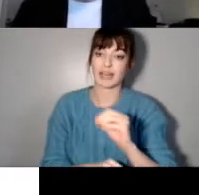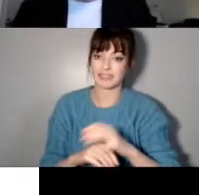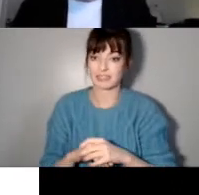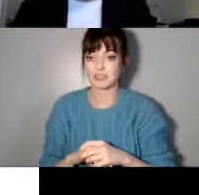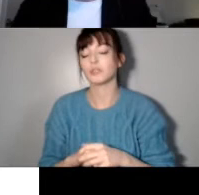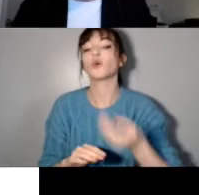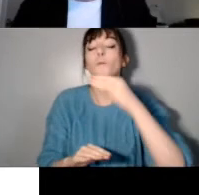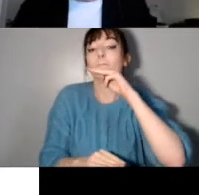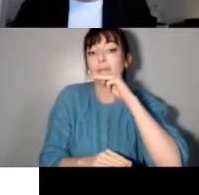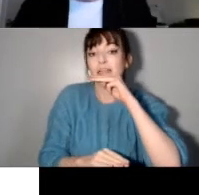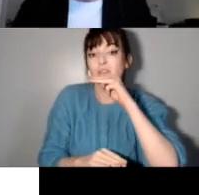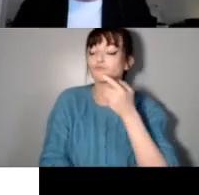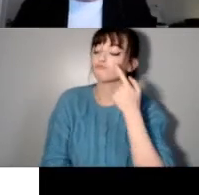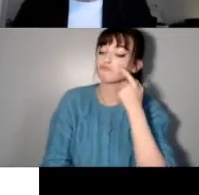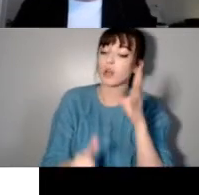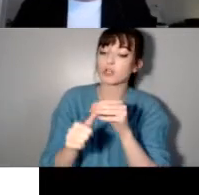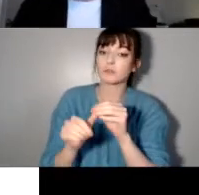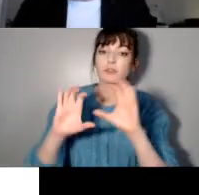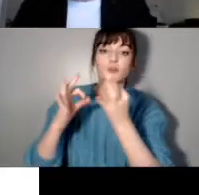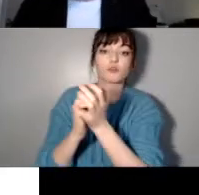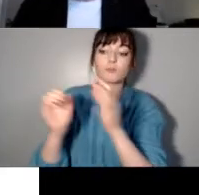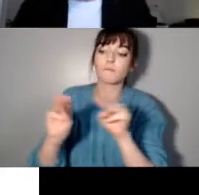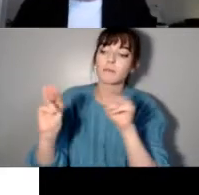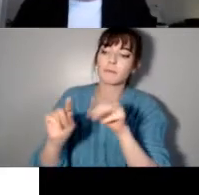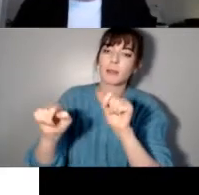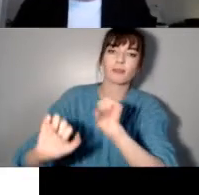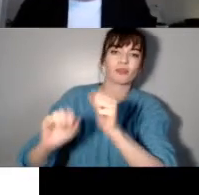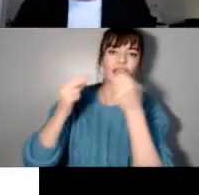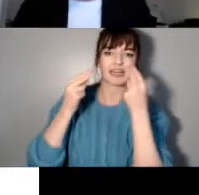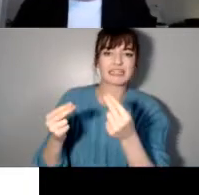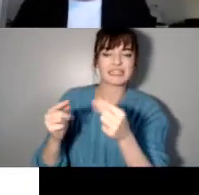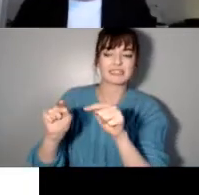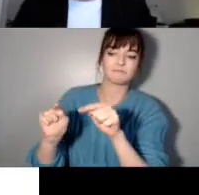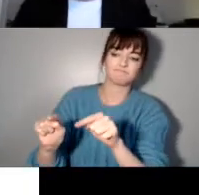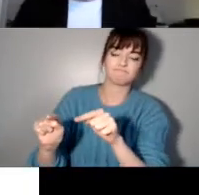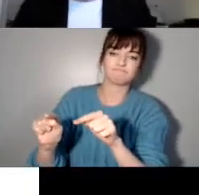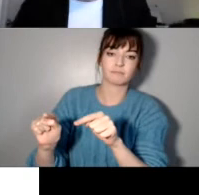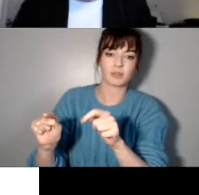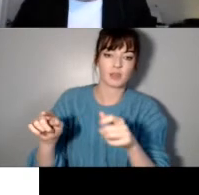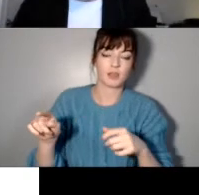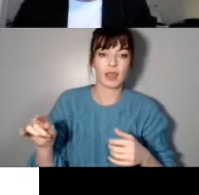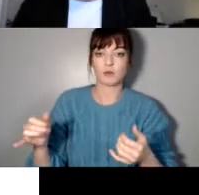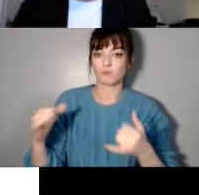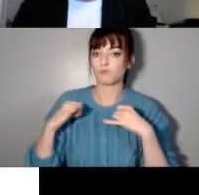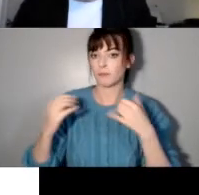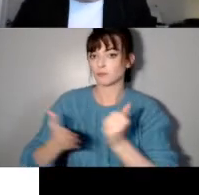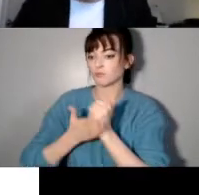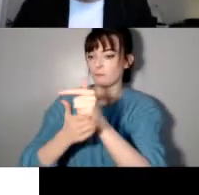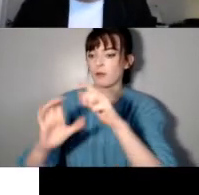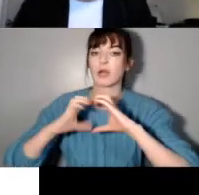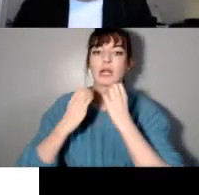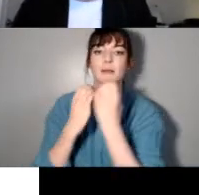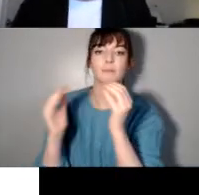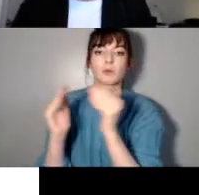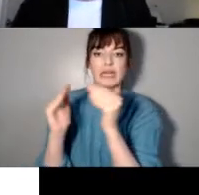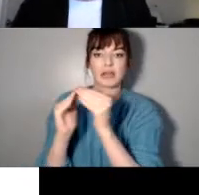of individuals and with a given level of need and you transfer those individuals to community housing, the cost uplift, the unit